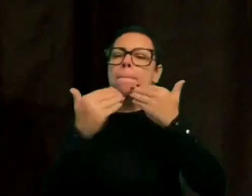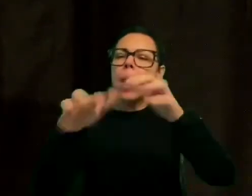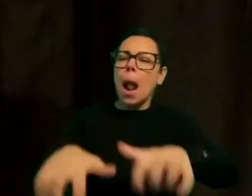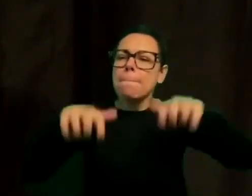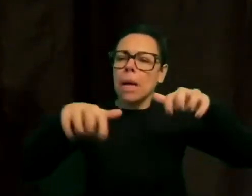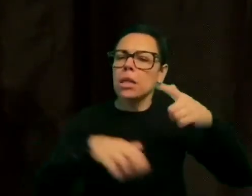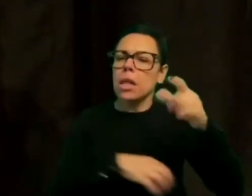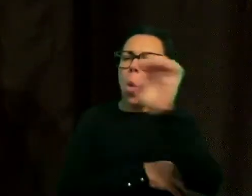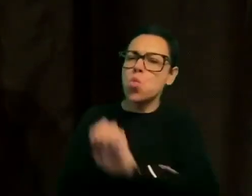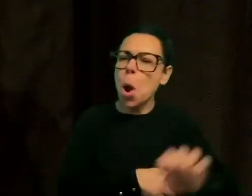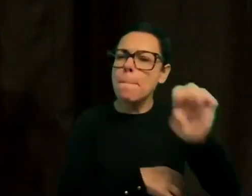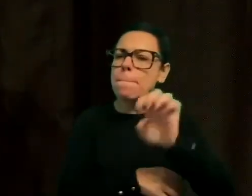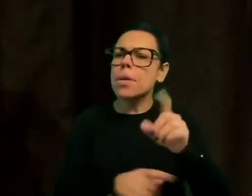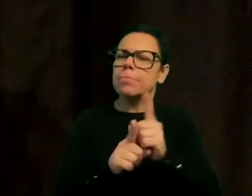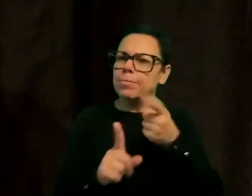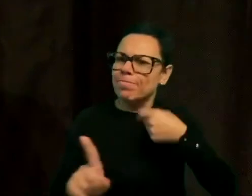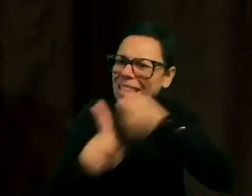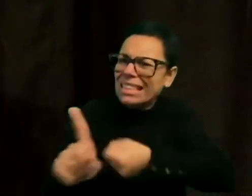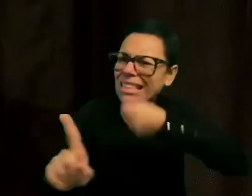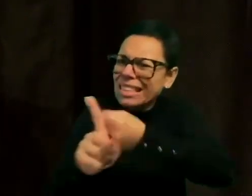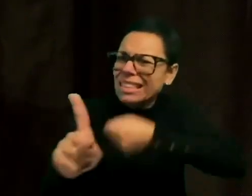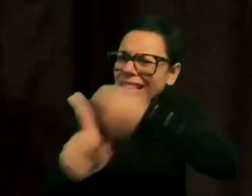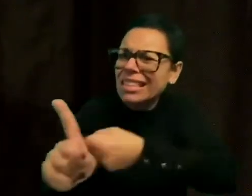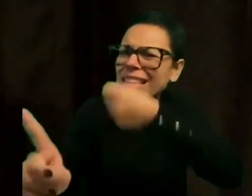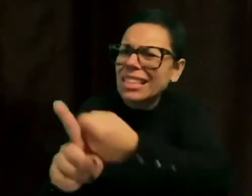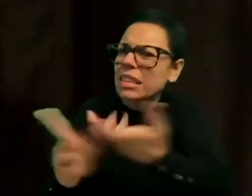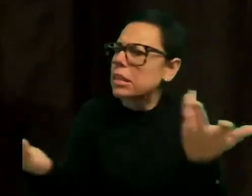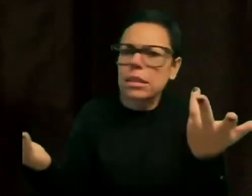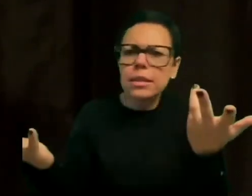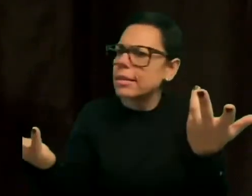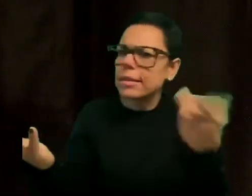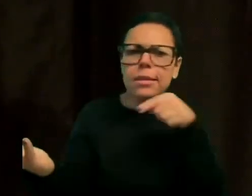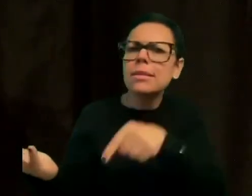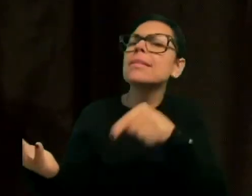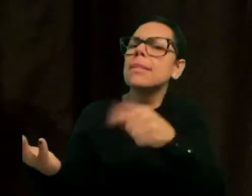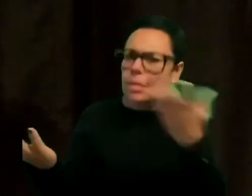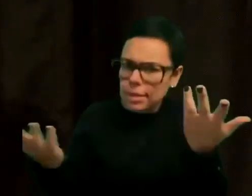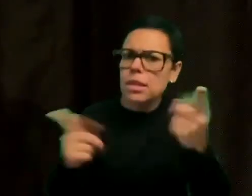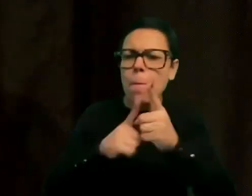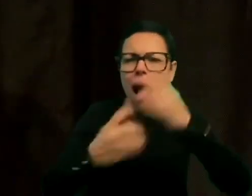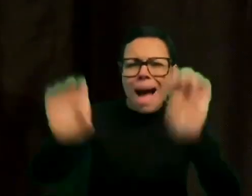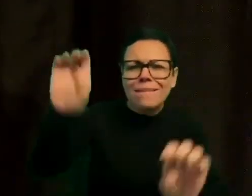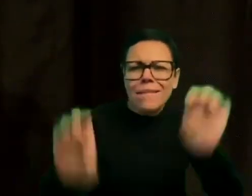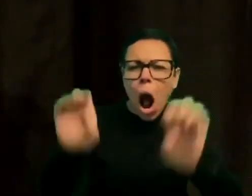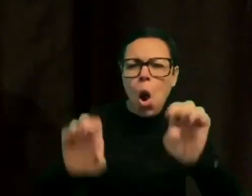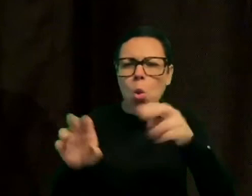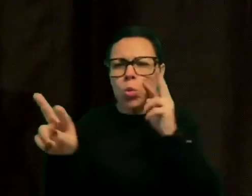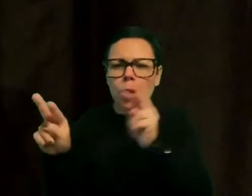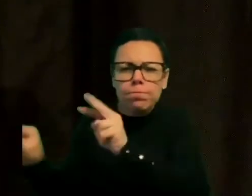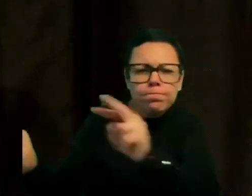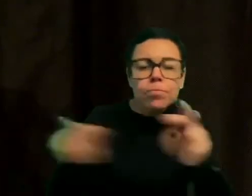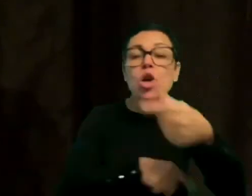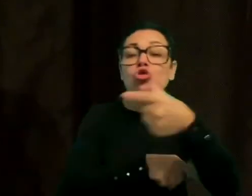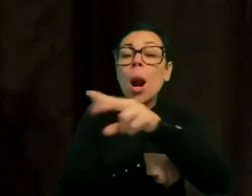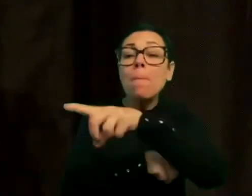impact assessment on the national plans for those investment. And gender responsive public procurement would have been an instrument